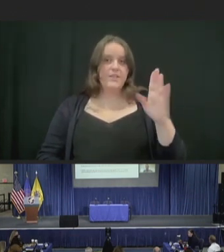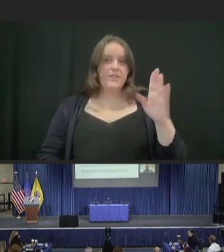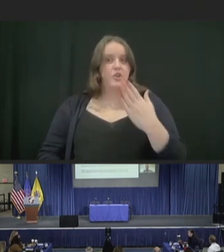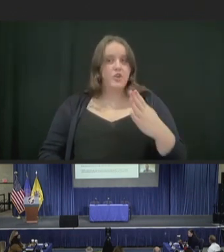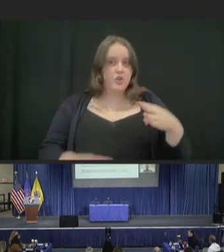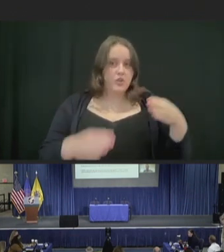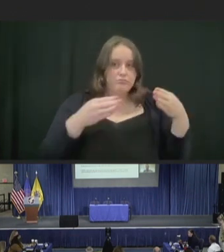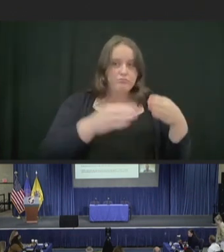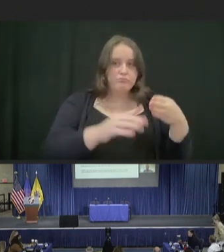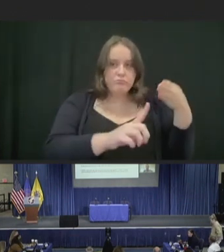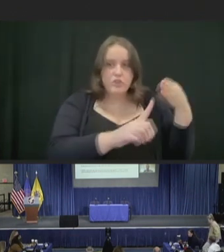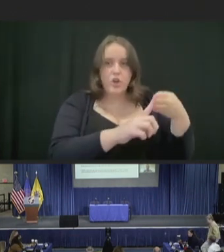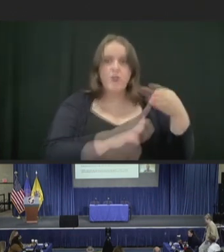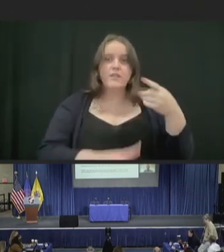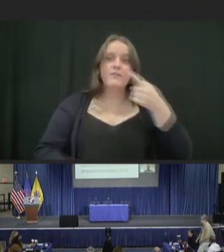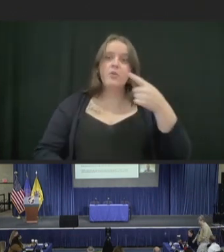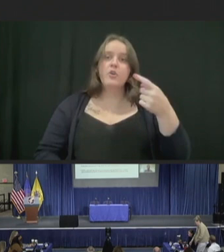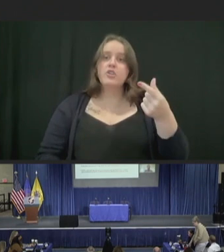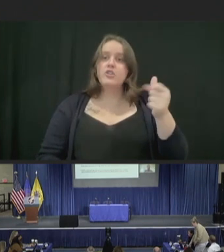targeting.